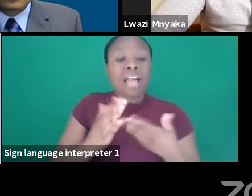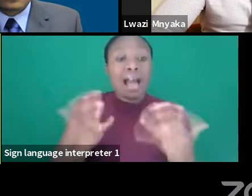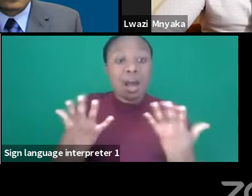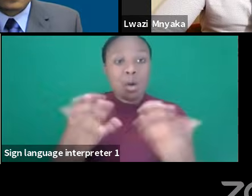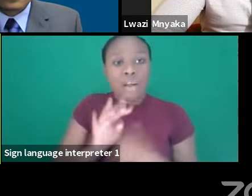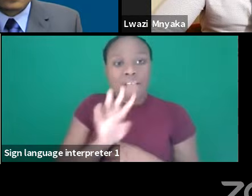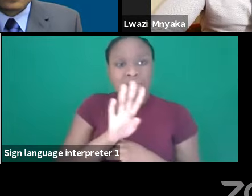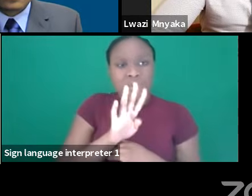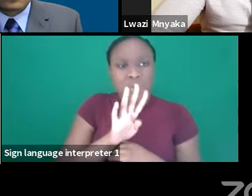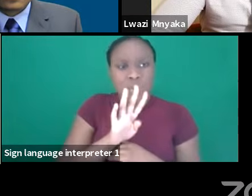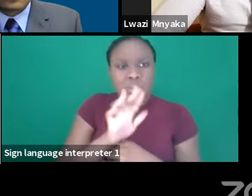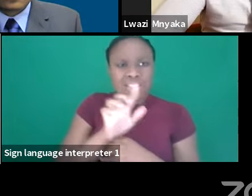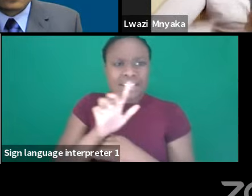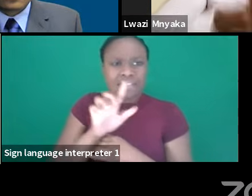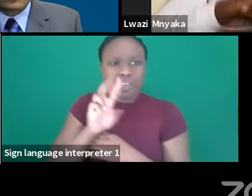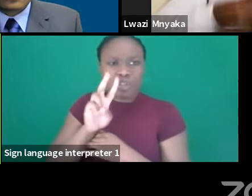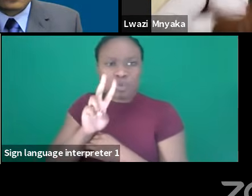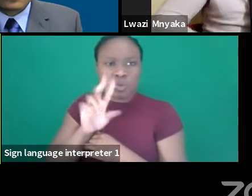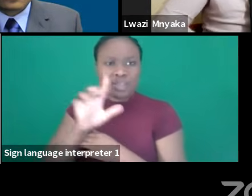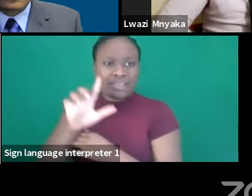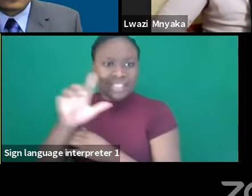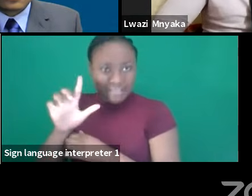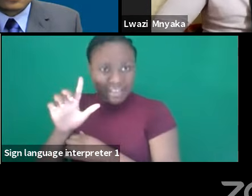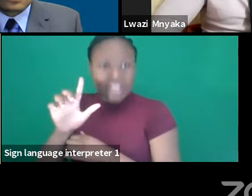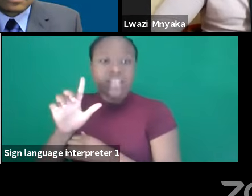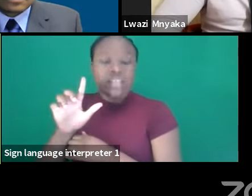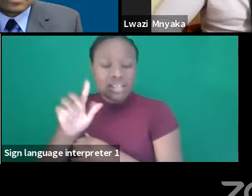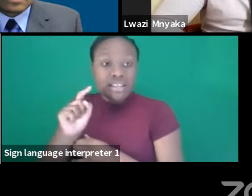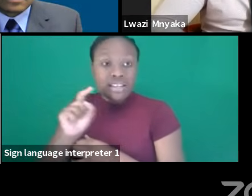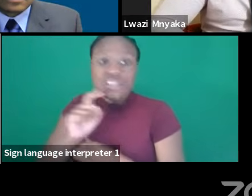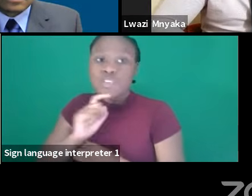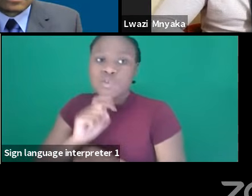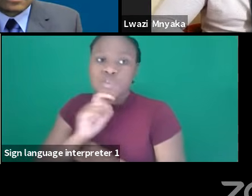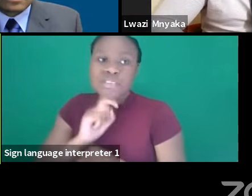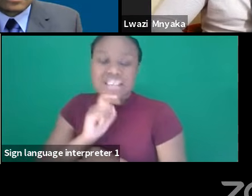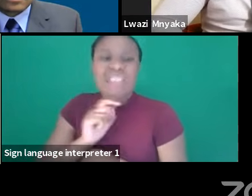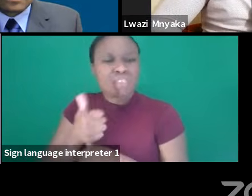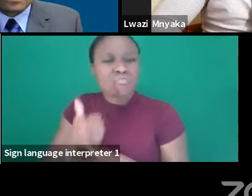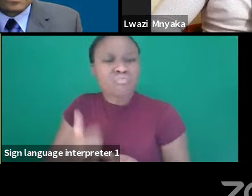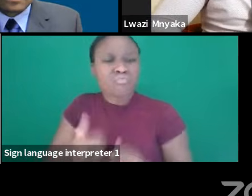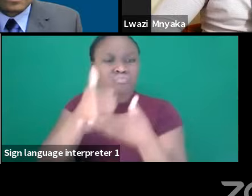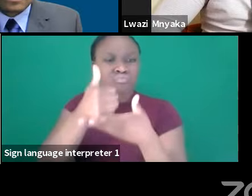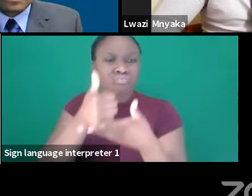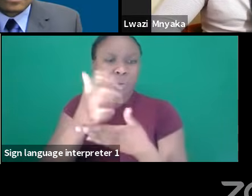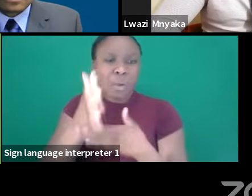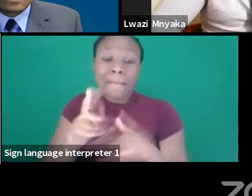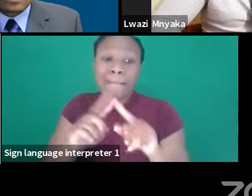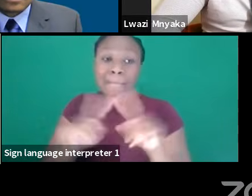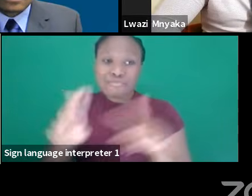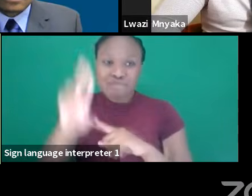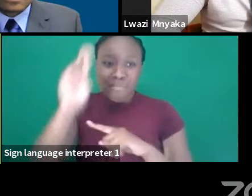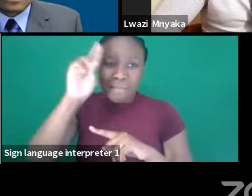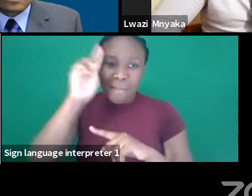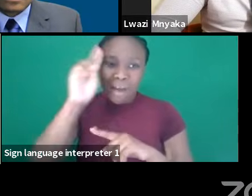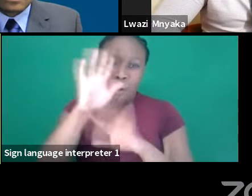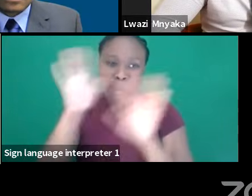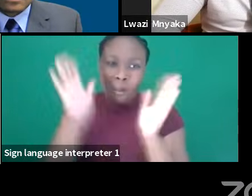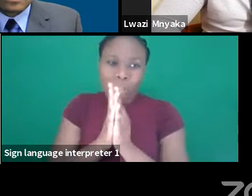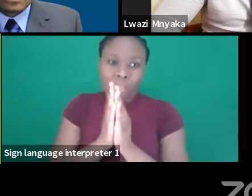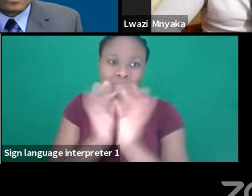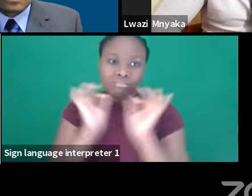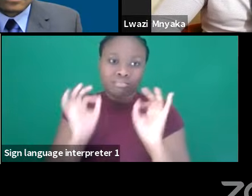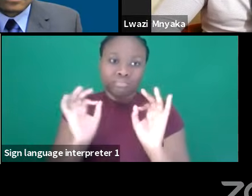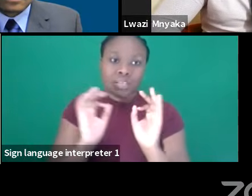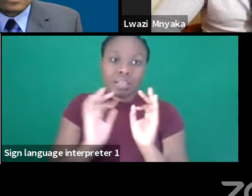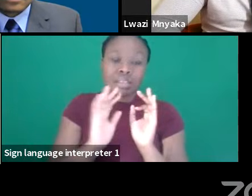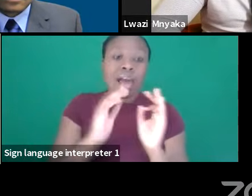47277, and we will be able to assist you. Just remember that we need to have that information on the system in order